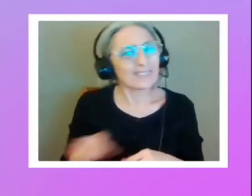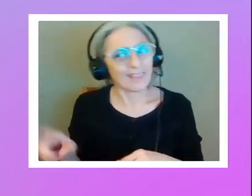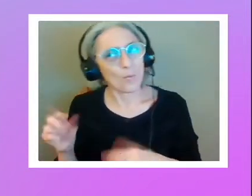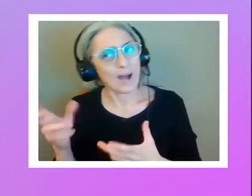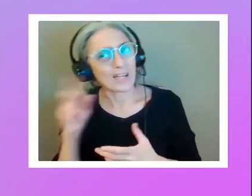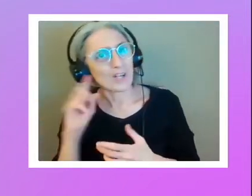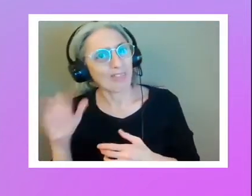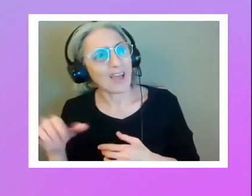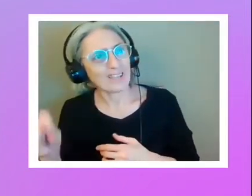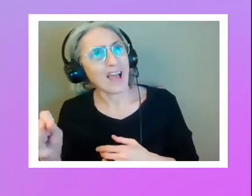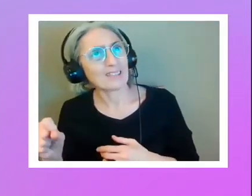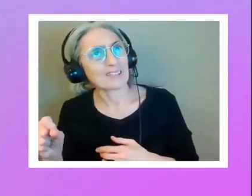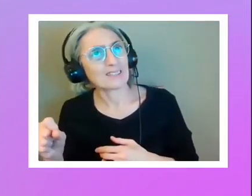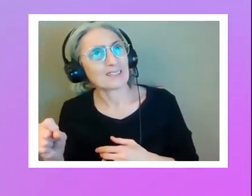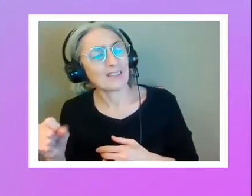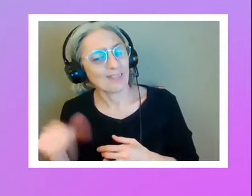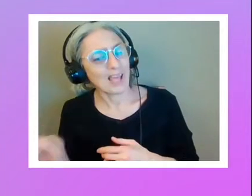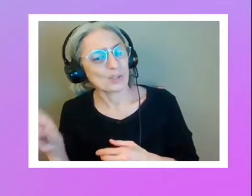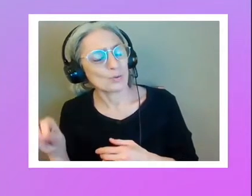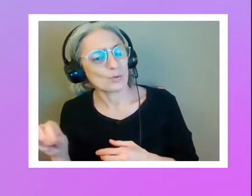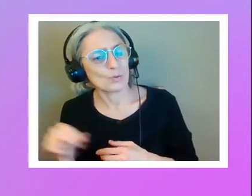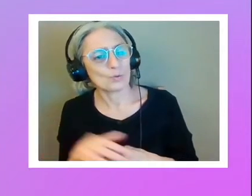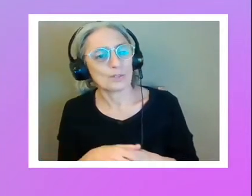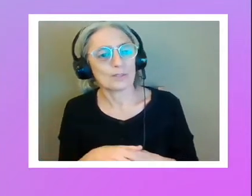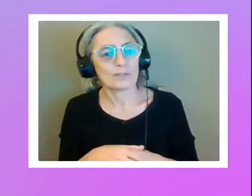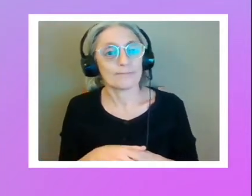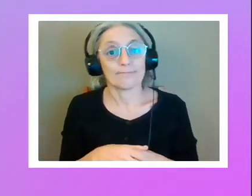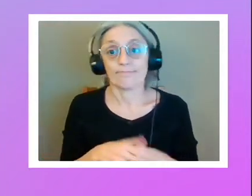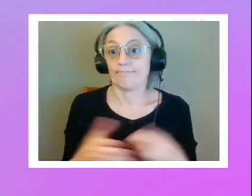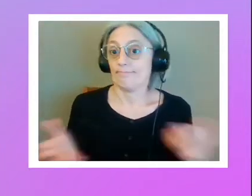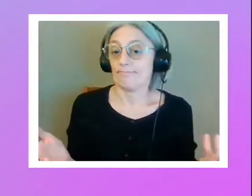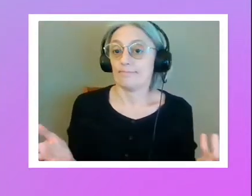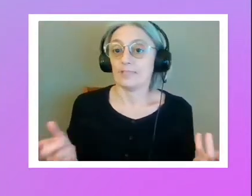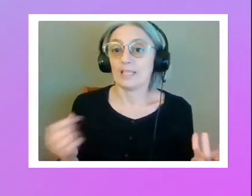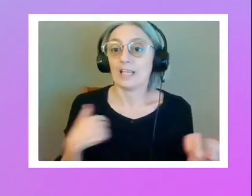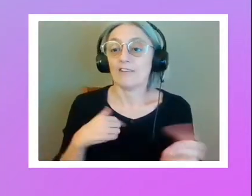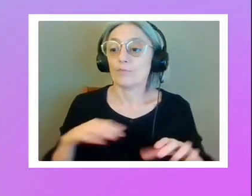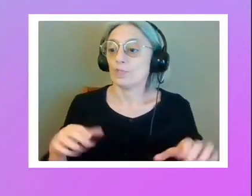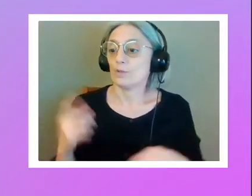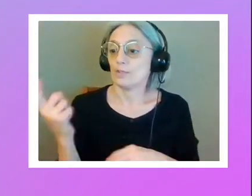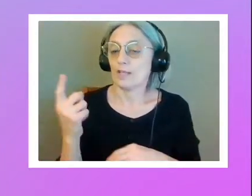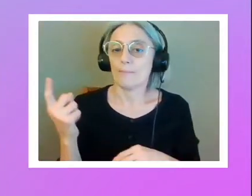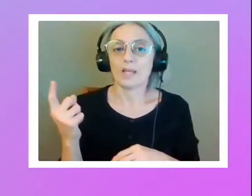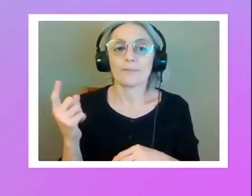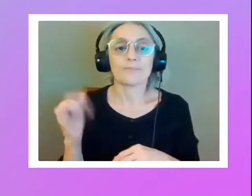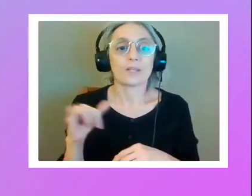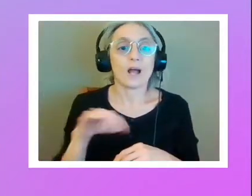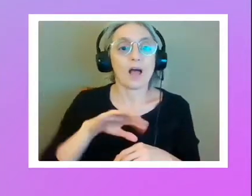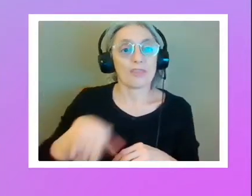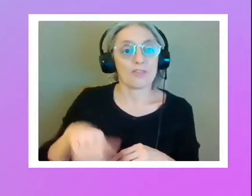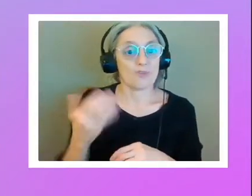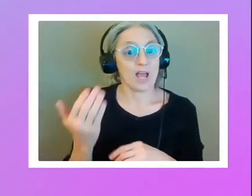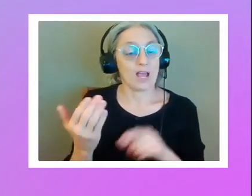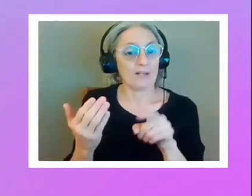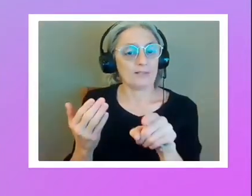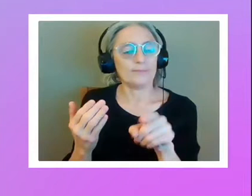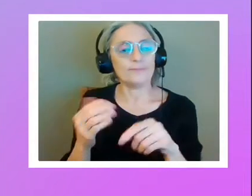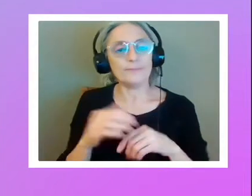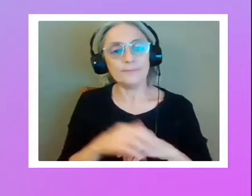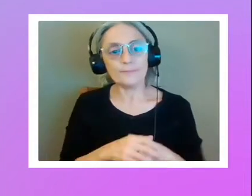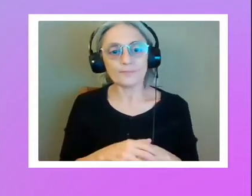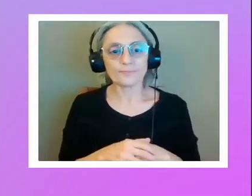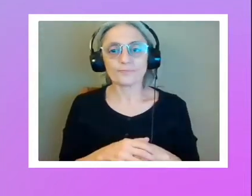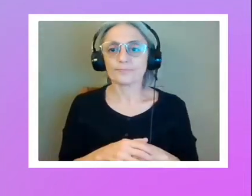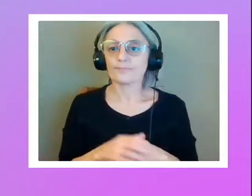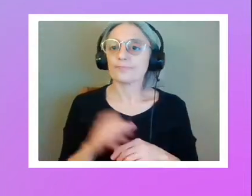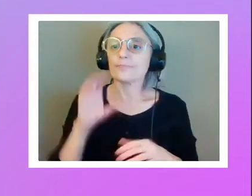And because we're basically saying, when we do something like what we have on the right here, because the image on the